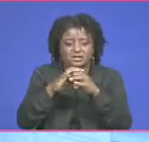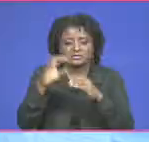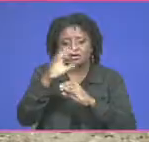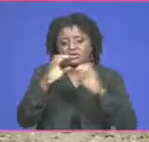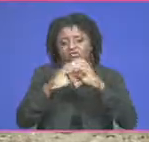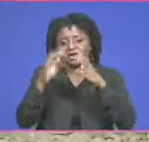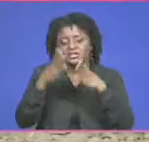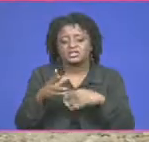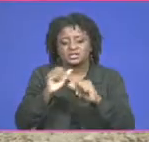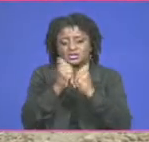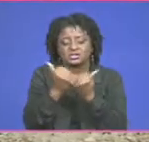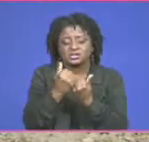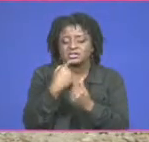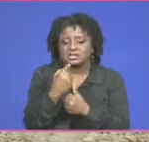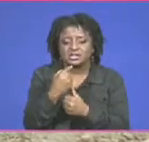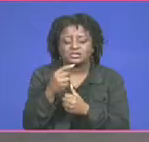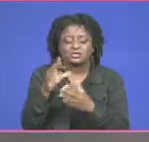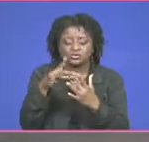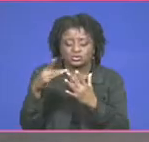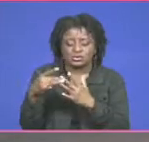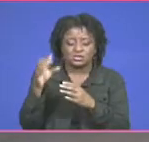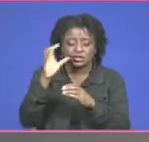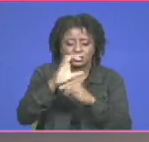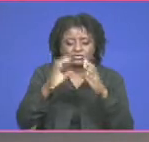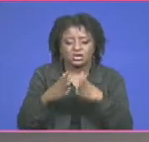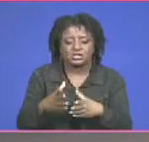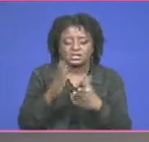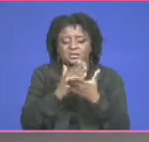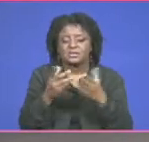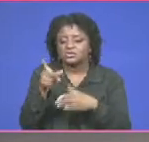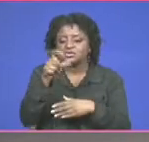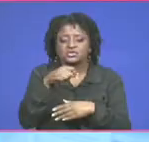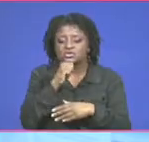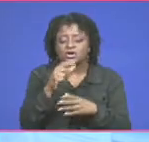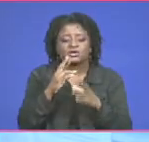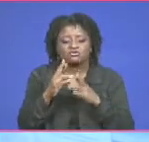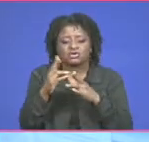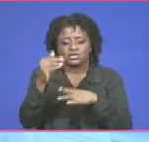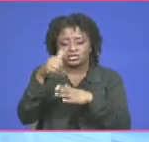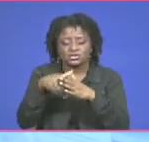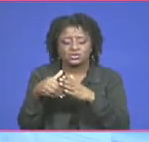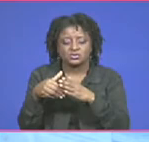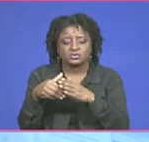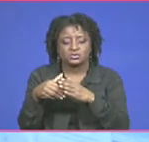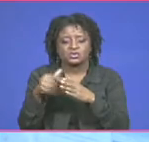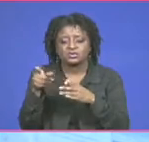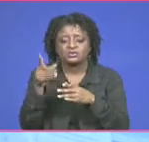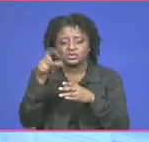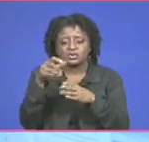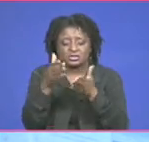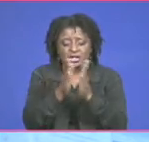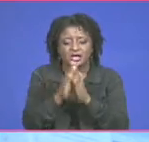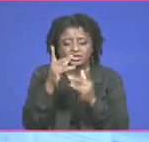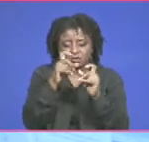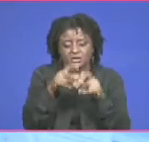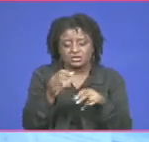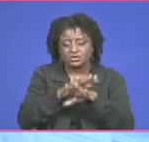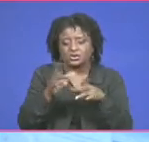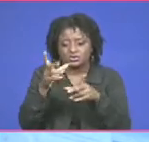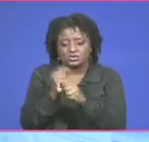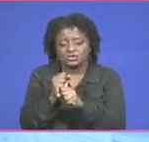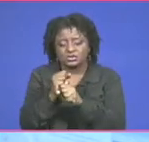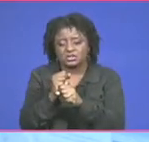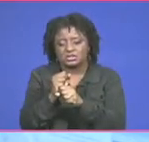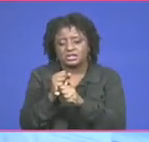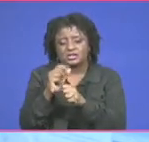a contractor is something you should not rush into and cautions women to do their homework. You should ask questions. Don't just take the